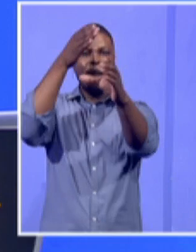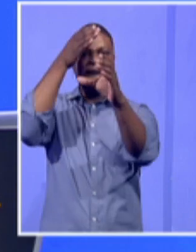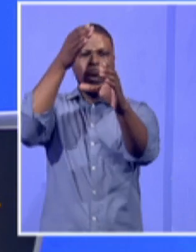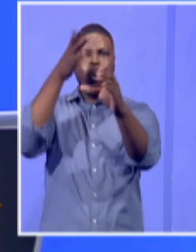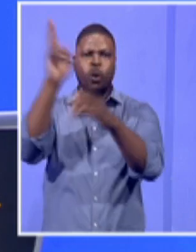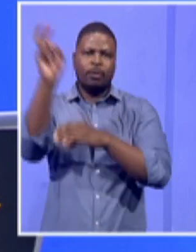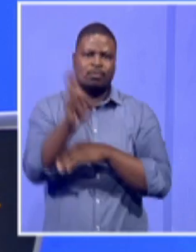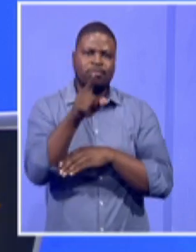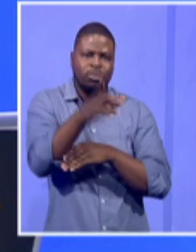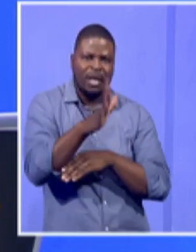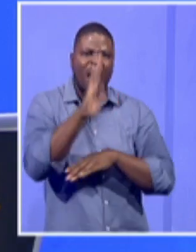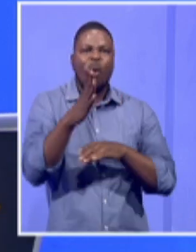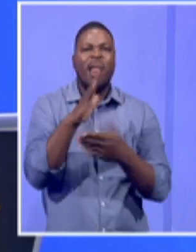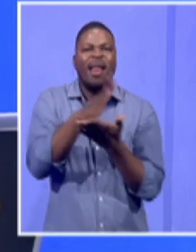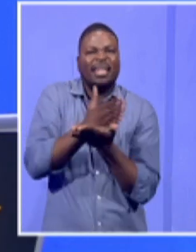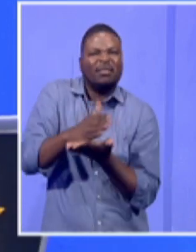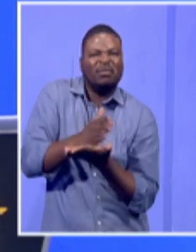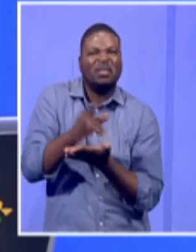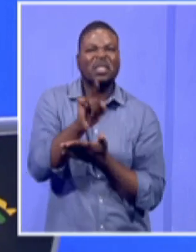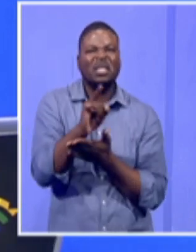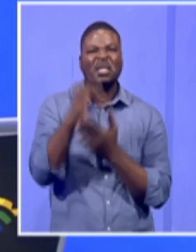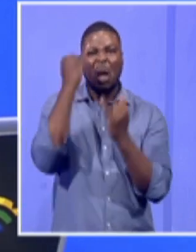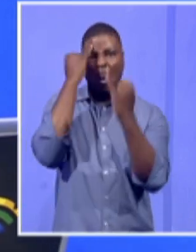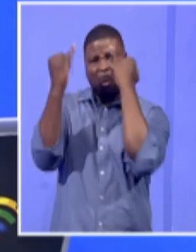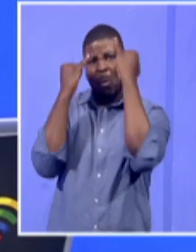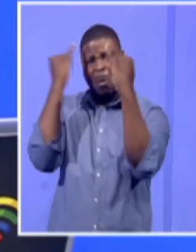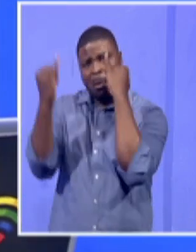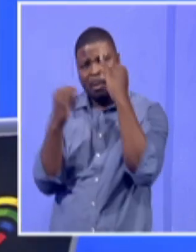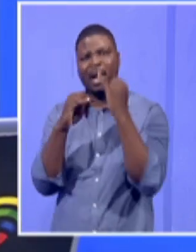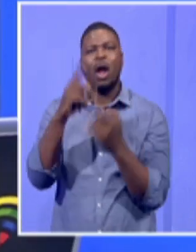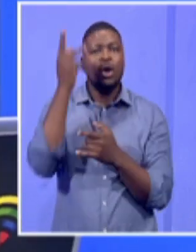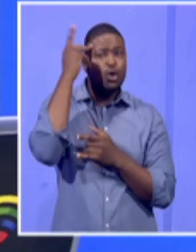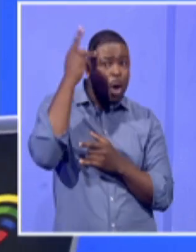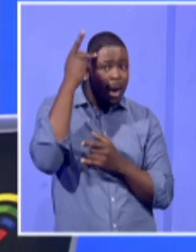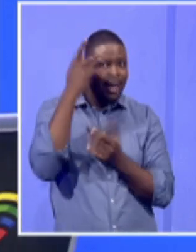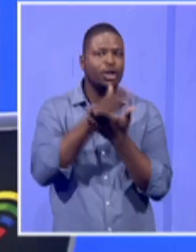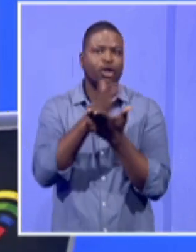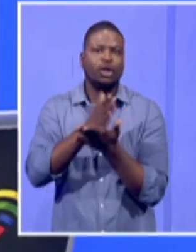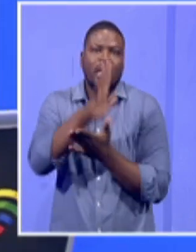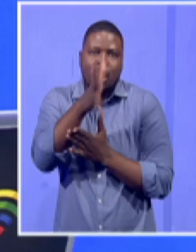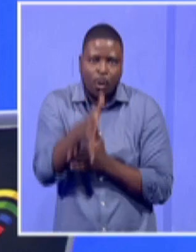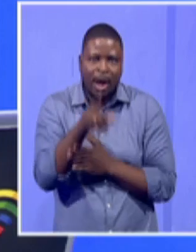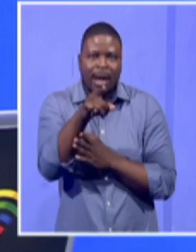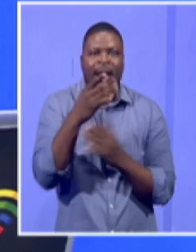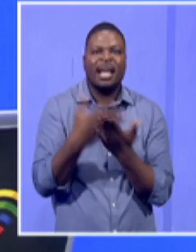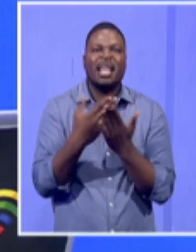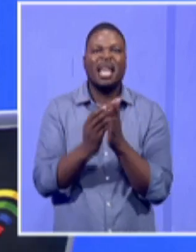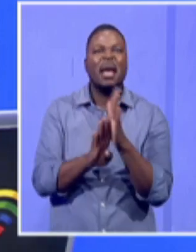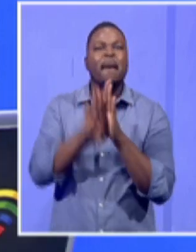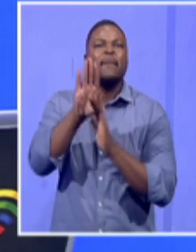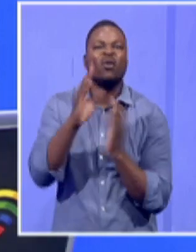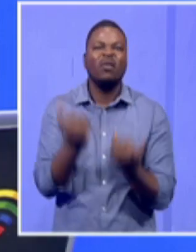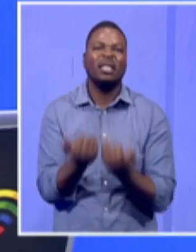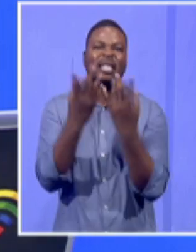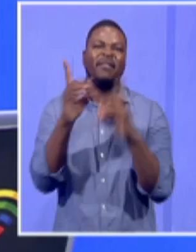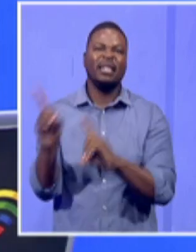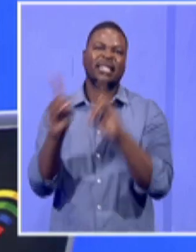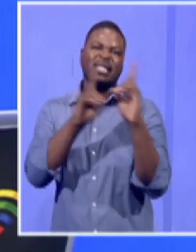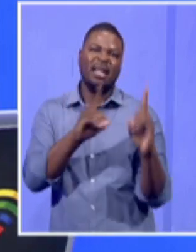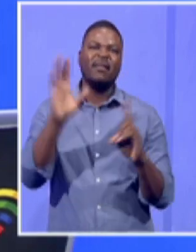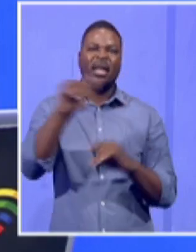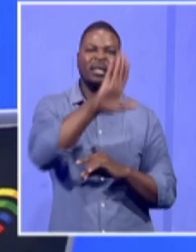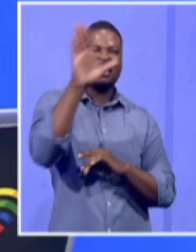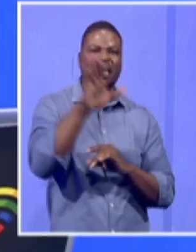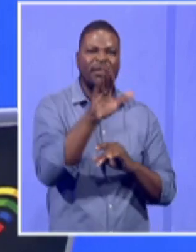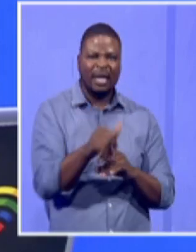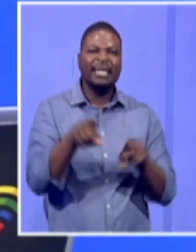experiences, challenges and solutions that can showcase the power of technology to improve service delivery and enhance economic growth.